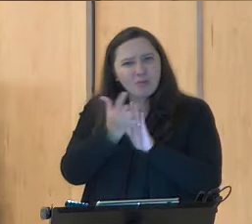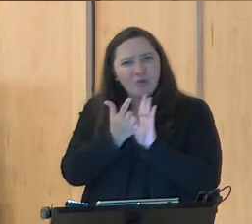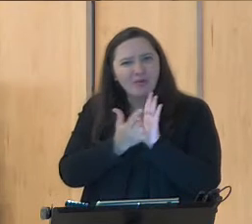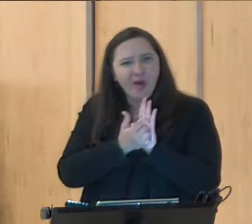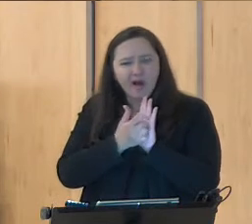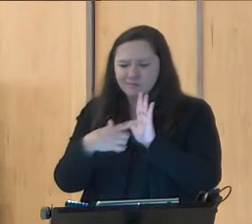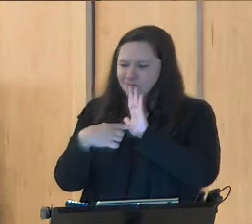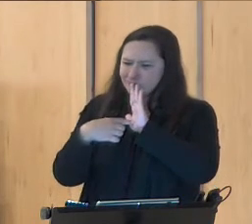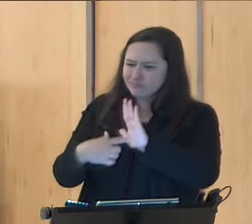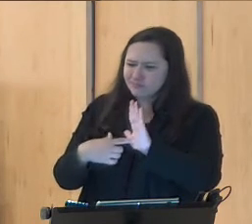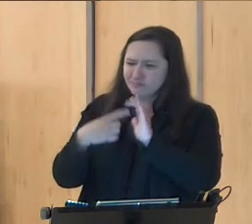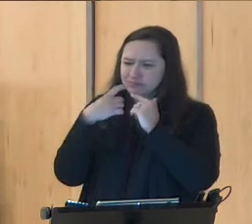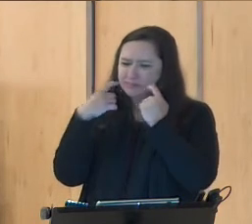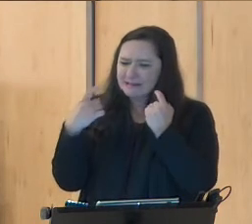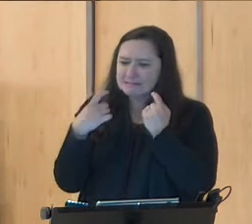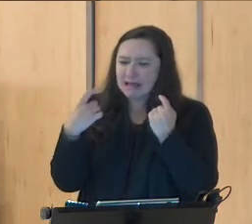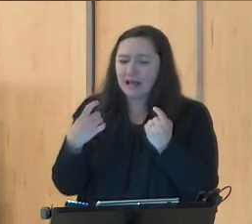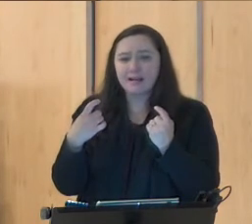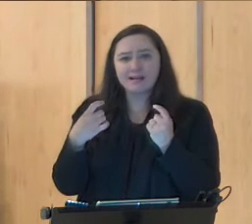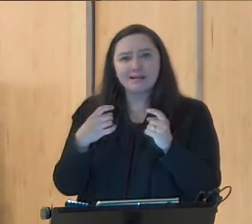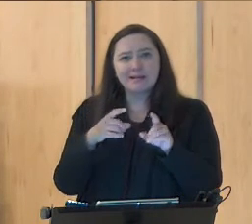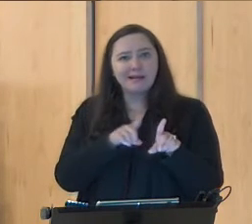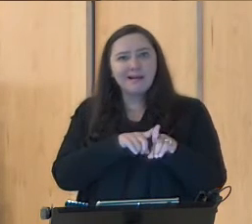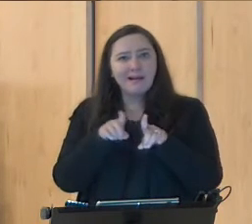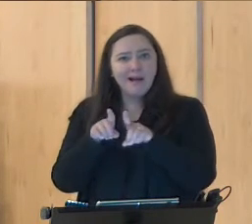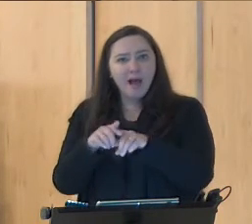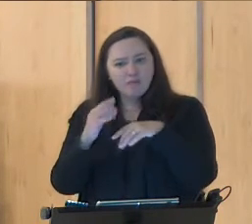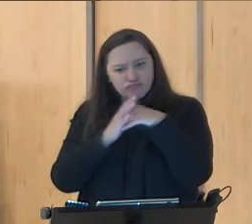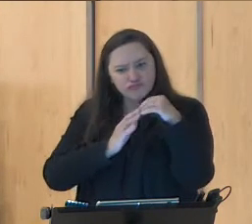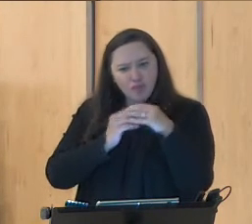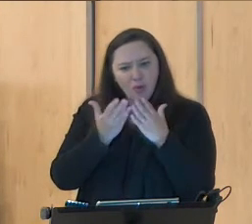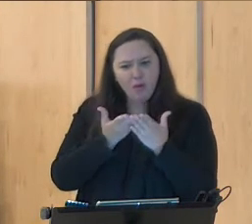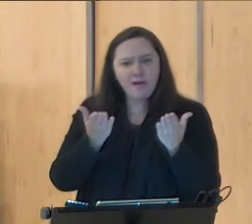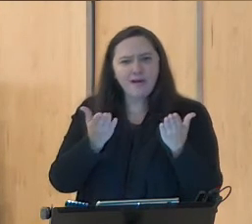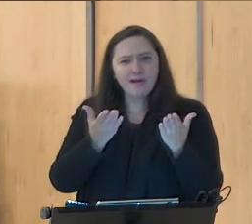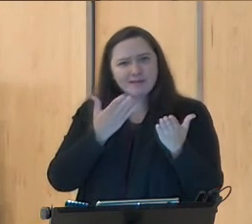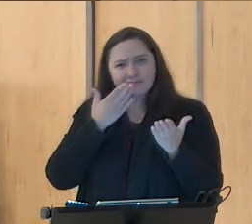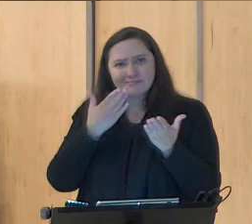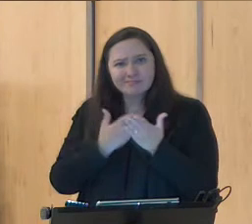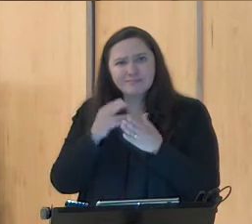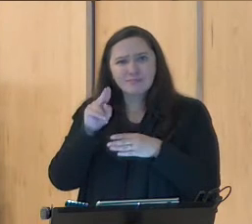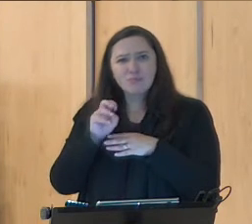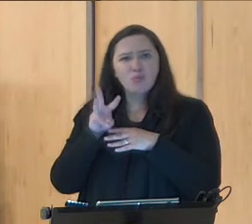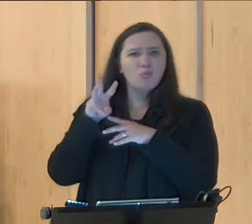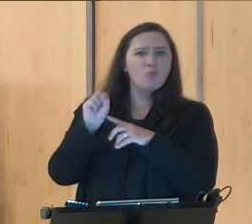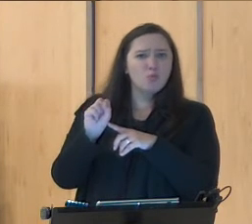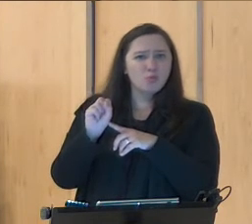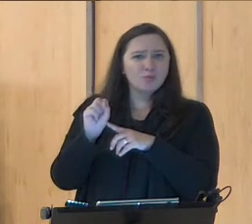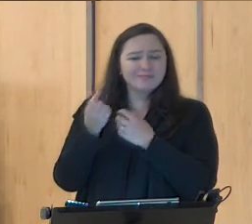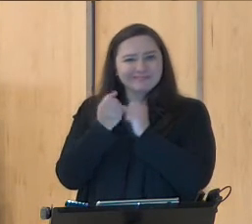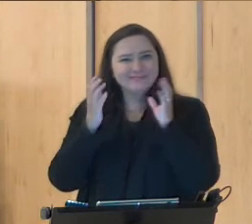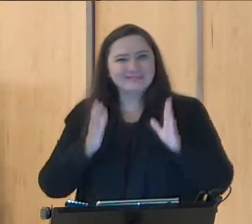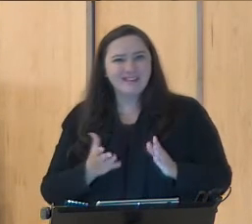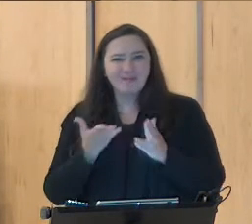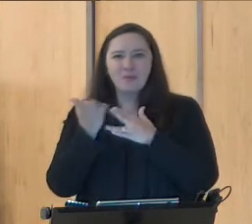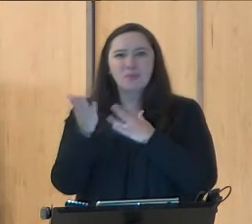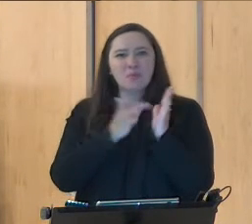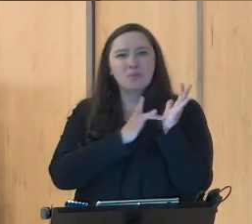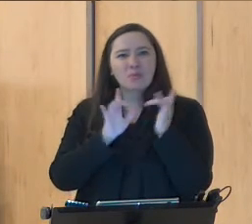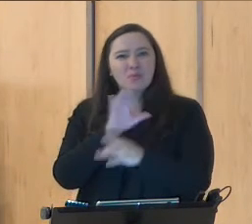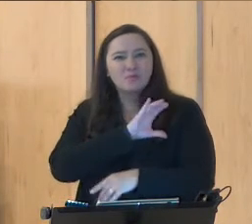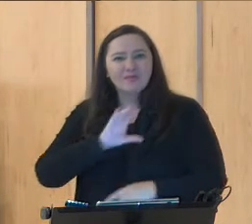exposing their sinfulness, but then also comforting them with the good news that they have a Savior in Christ Jesus our Lord. When we